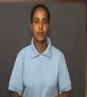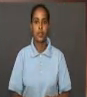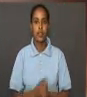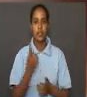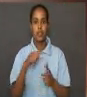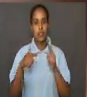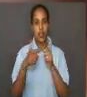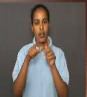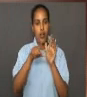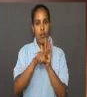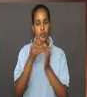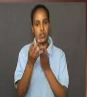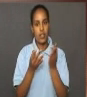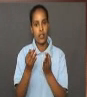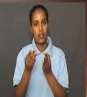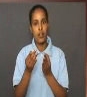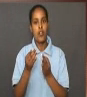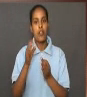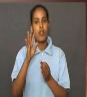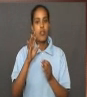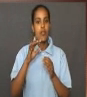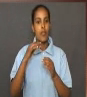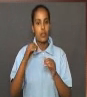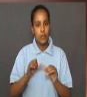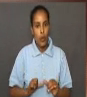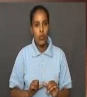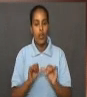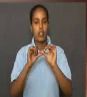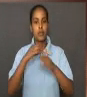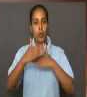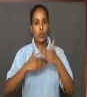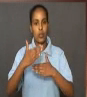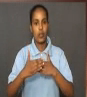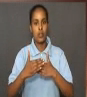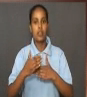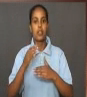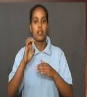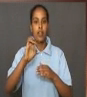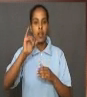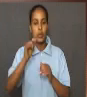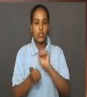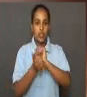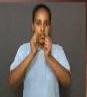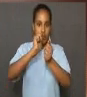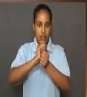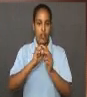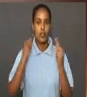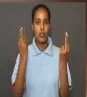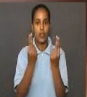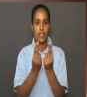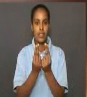The second law states that for a spontaneous process, the entropy change in the